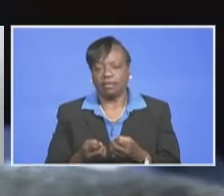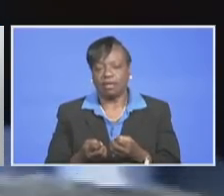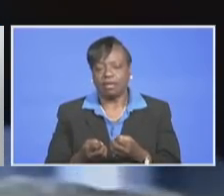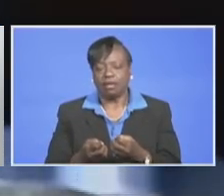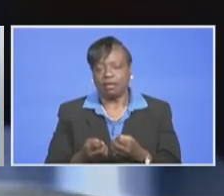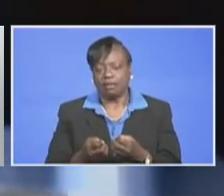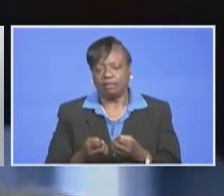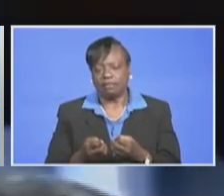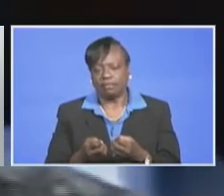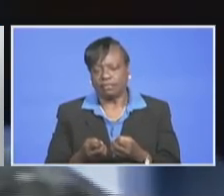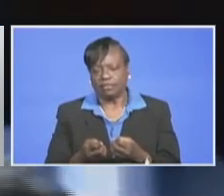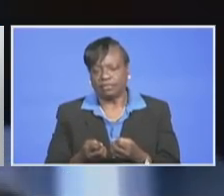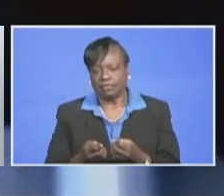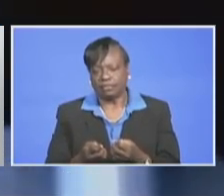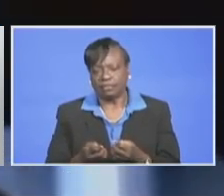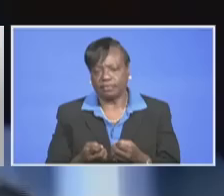blanche,